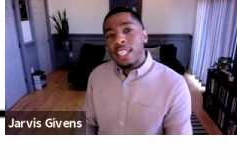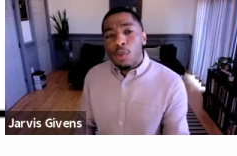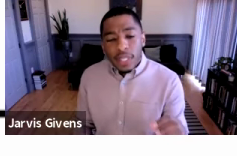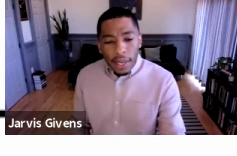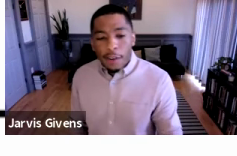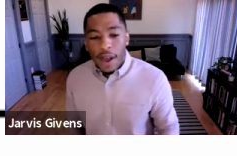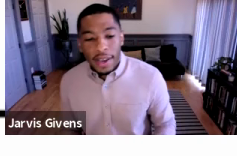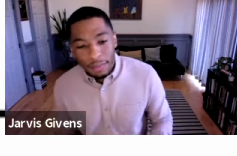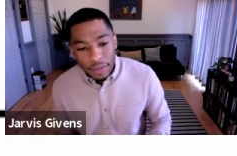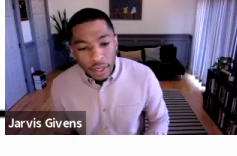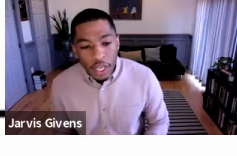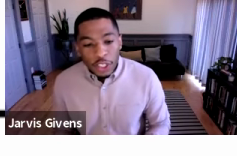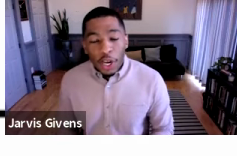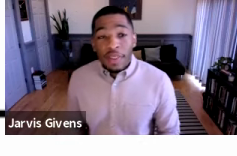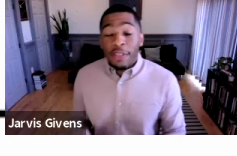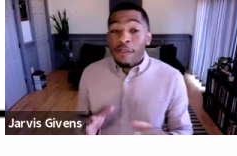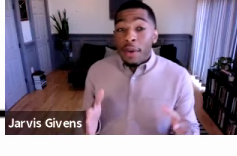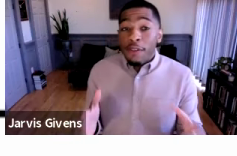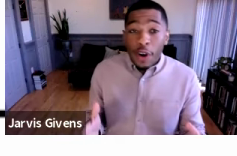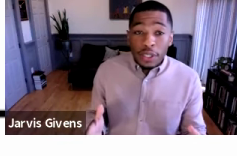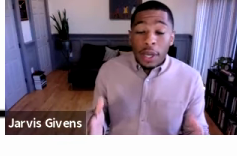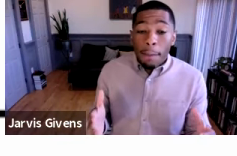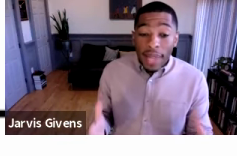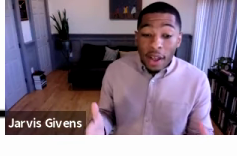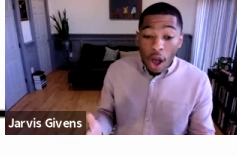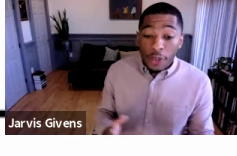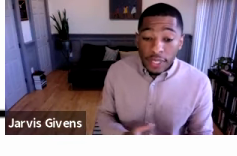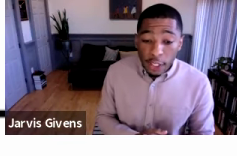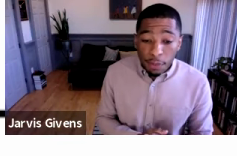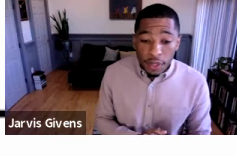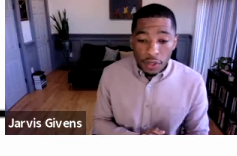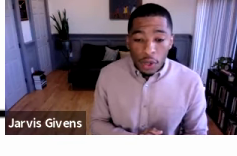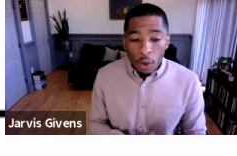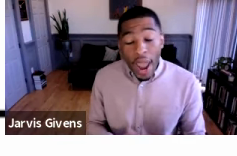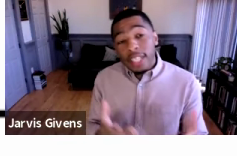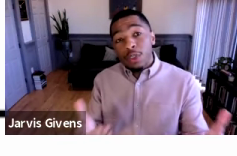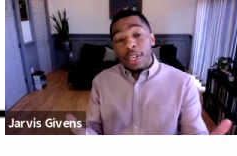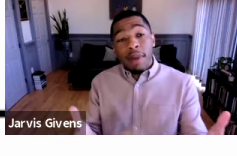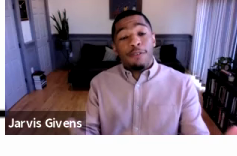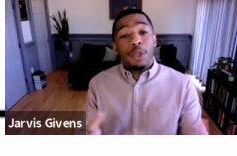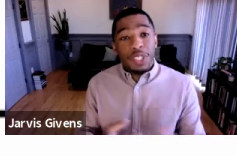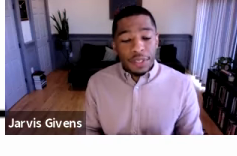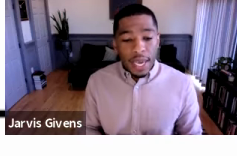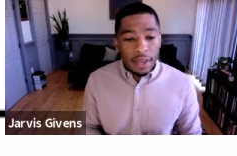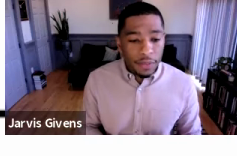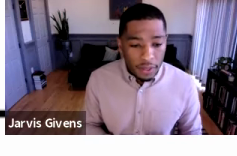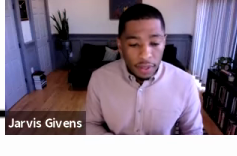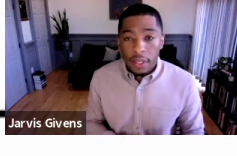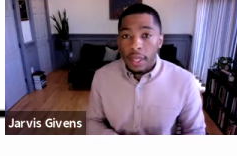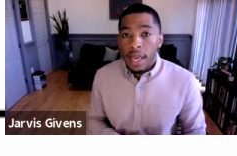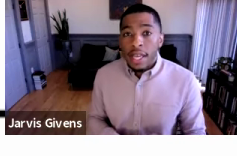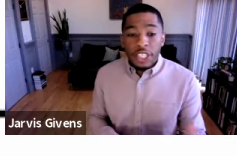In fact, it was clarifying to learn that the very first Black authored textbooks were actually written by fugitive